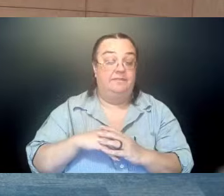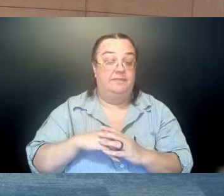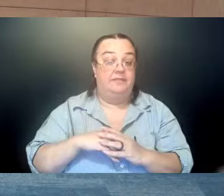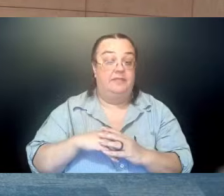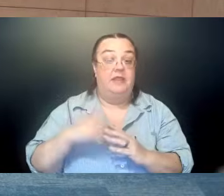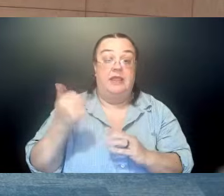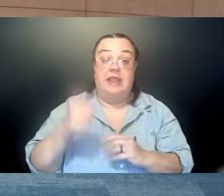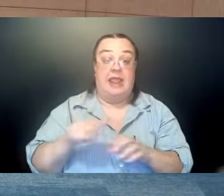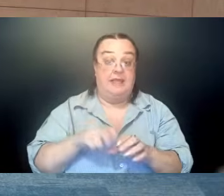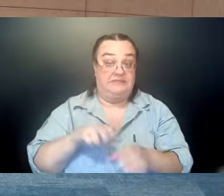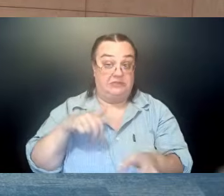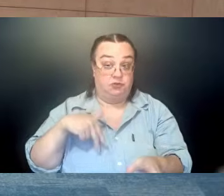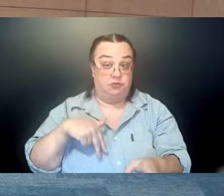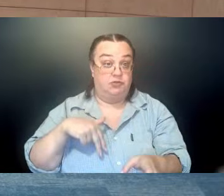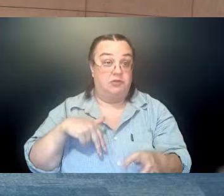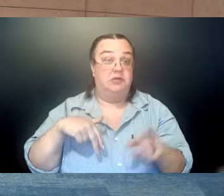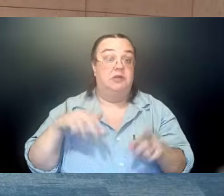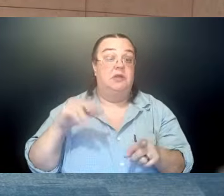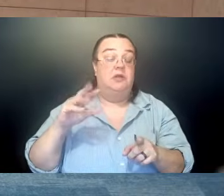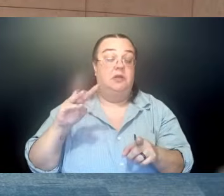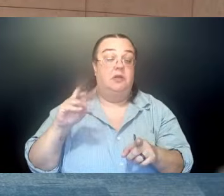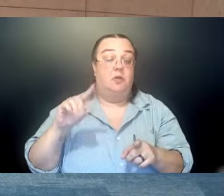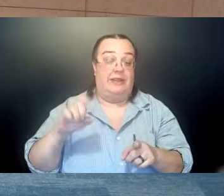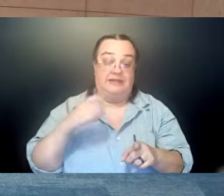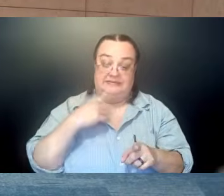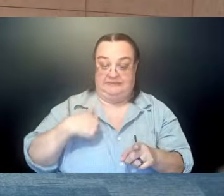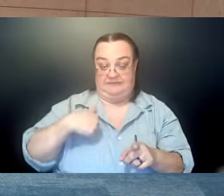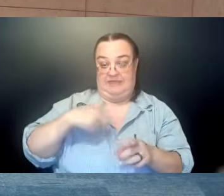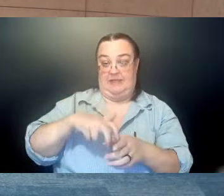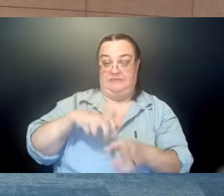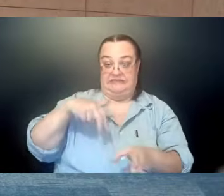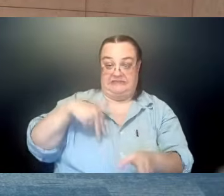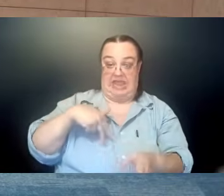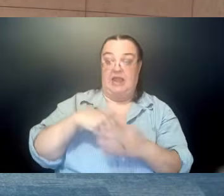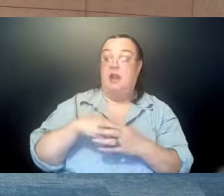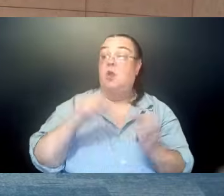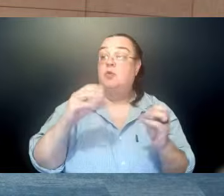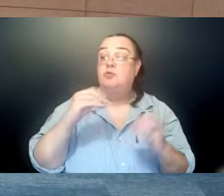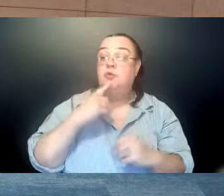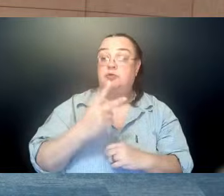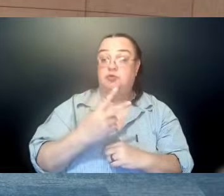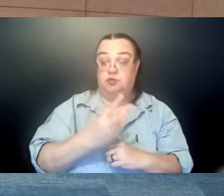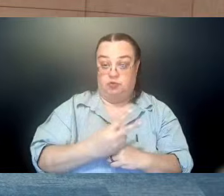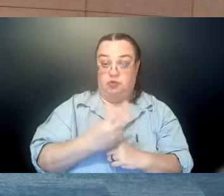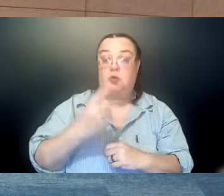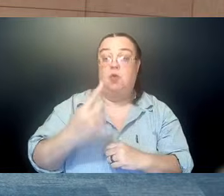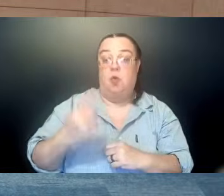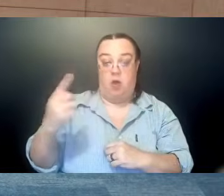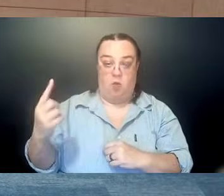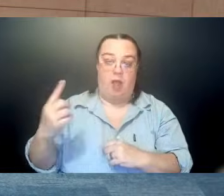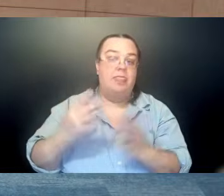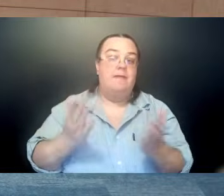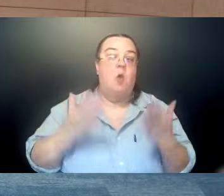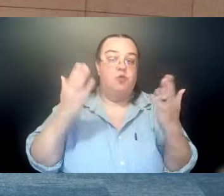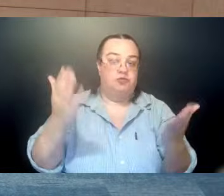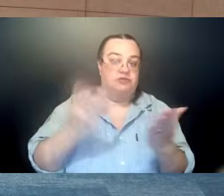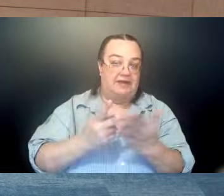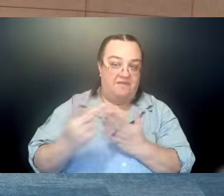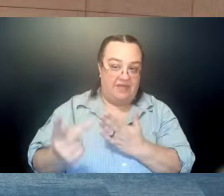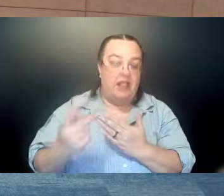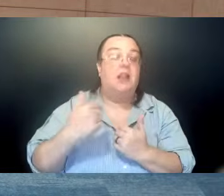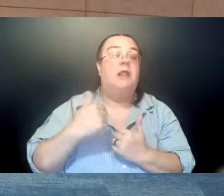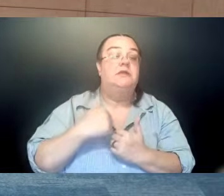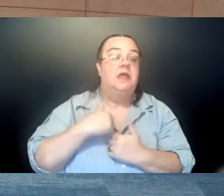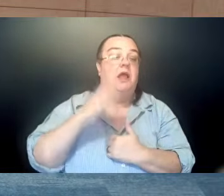Any abstentions? I abstain. Okay, so it's 2-1-1, the motion fails. I will